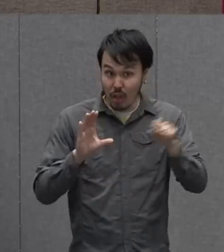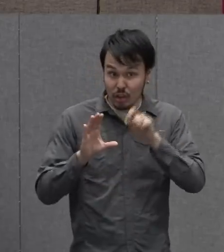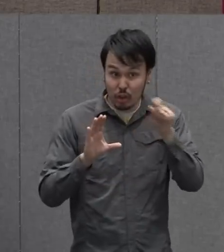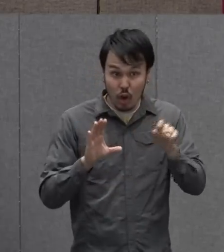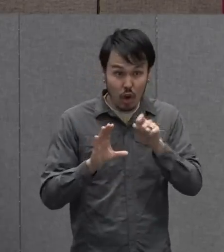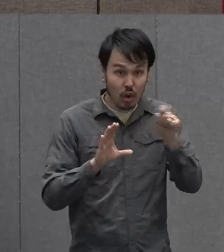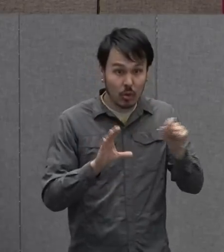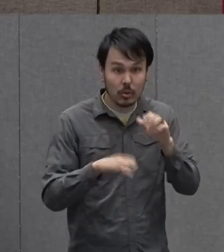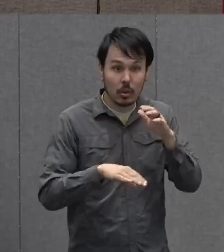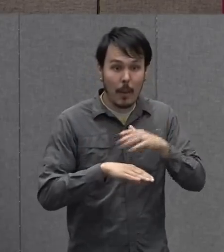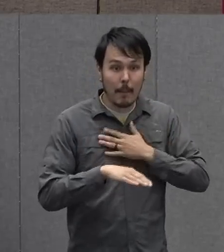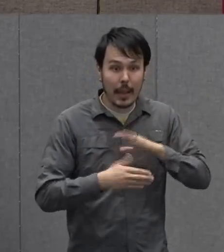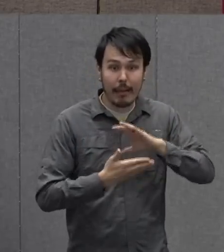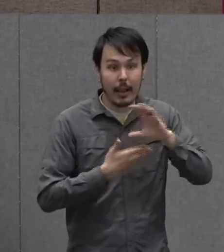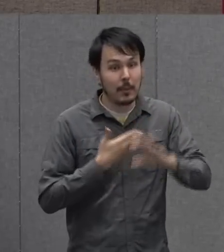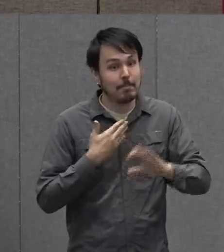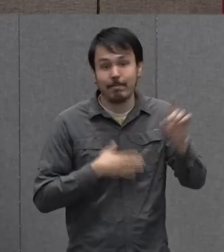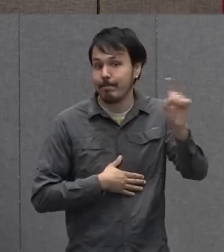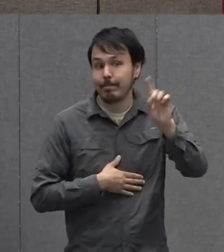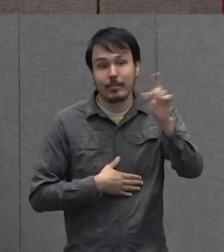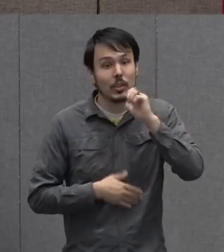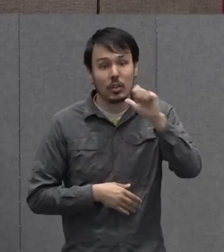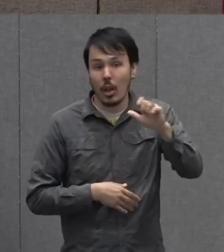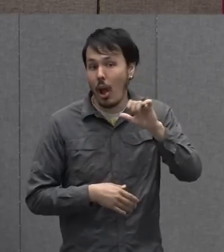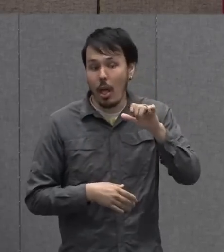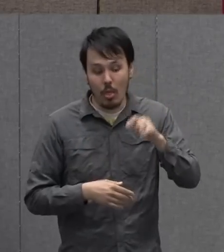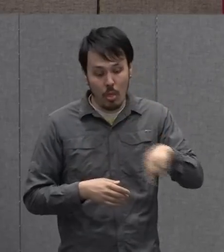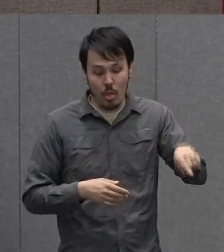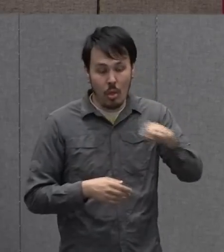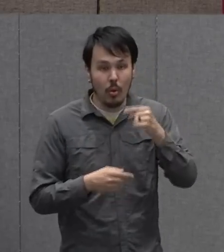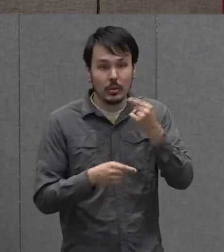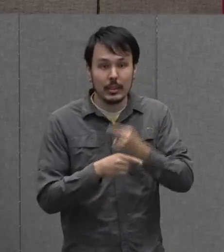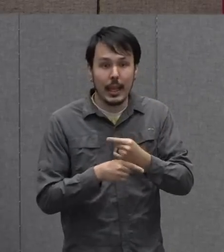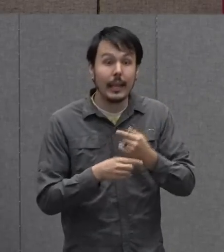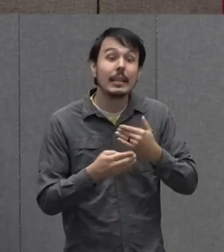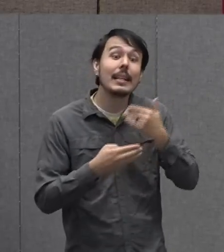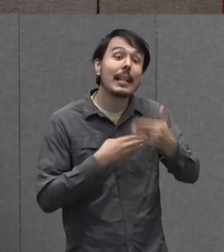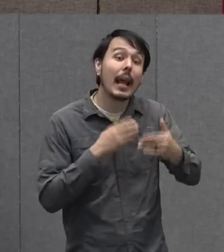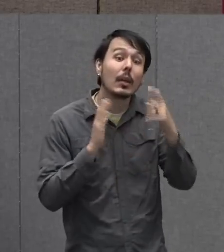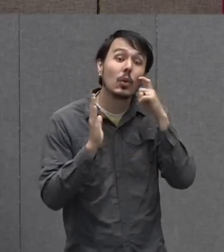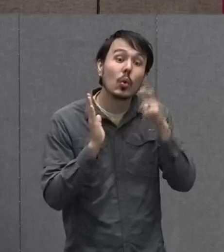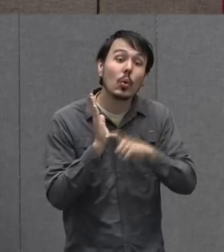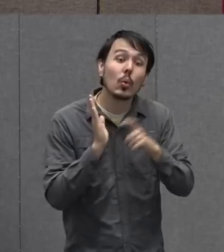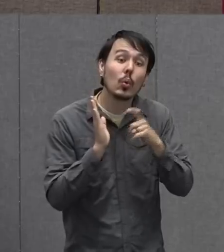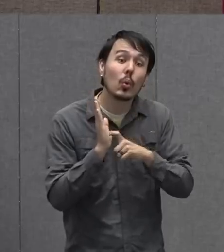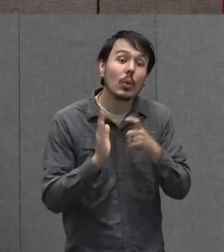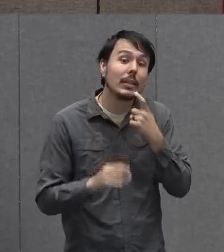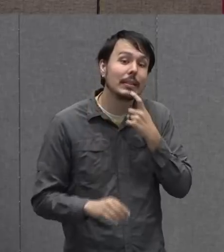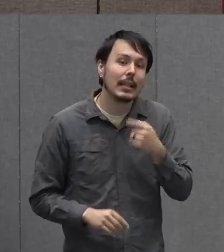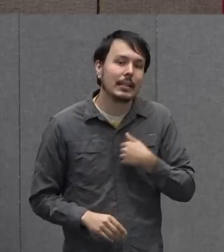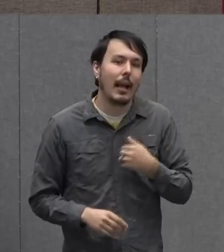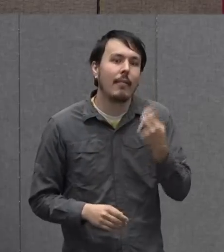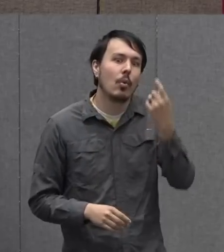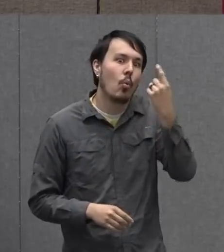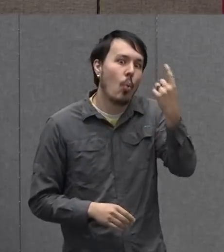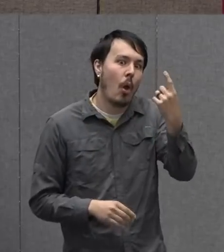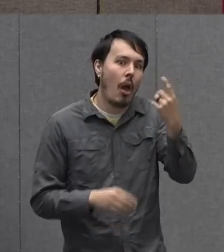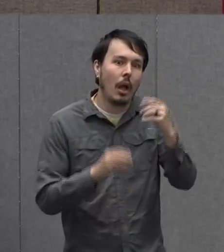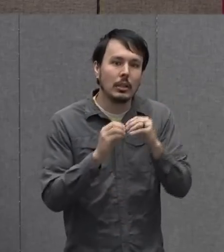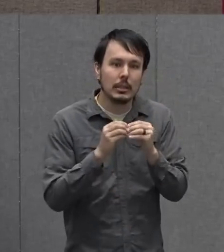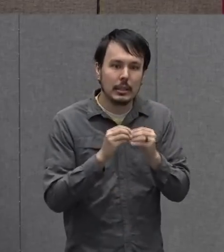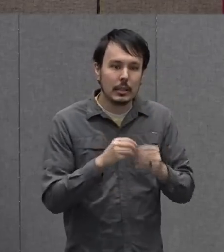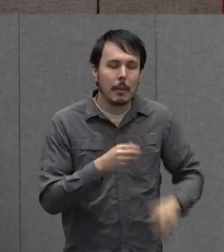can't be any of those dates. The next clue says I have 1 digit.